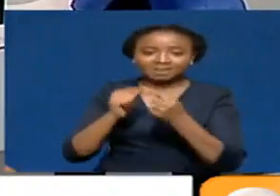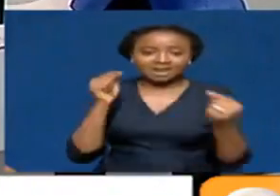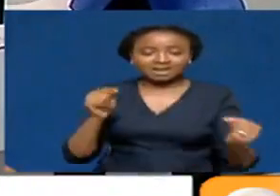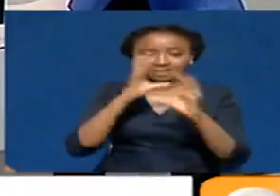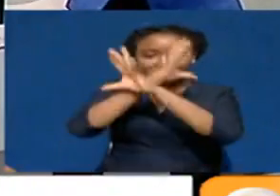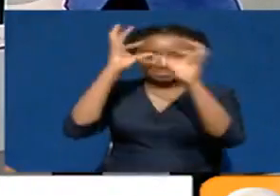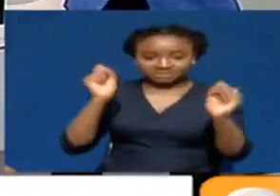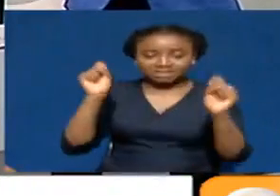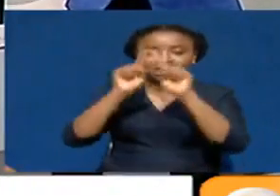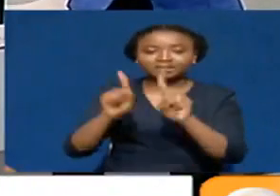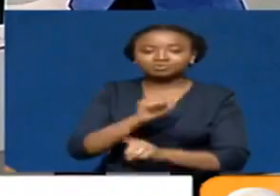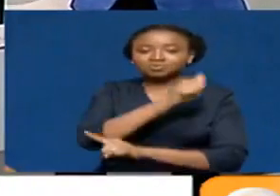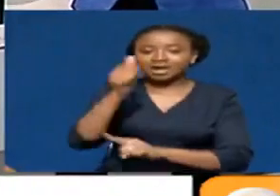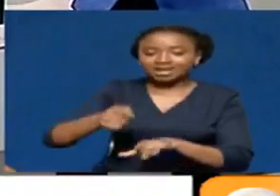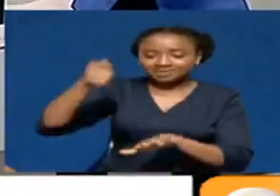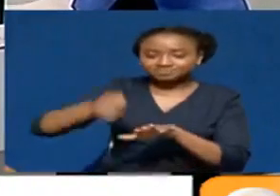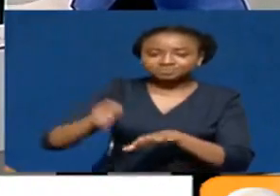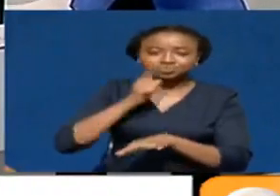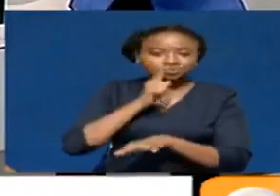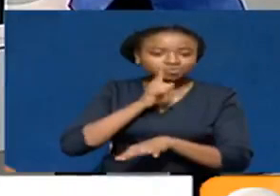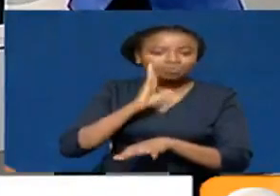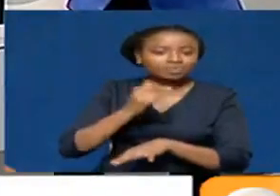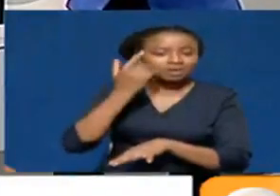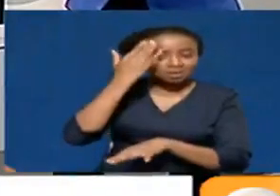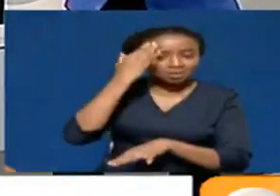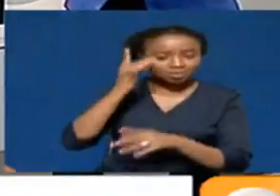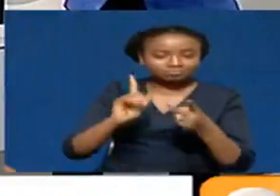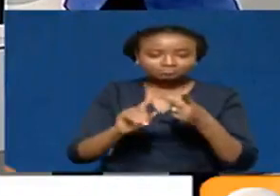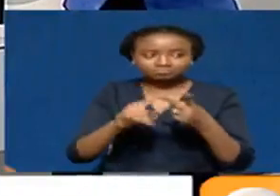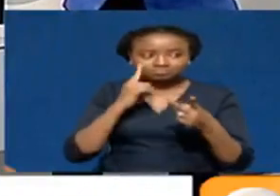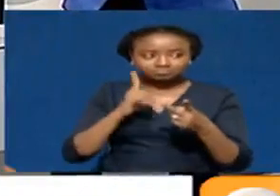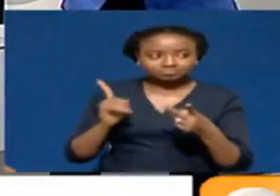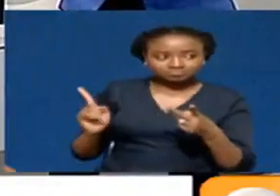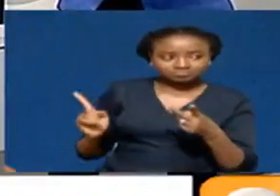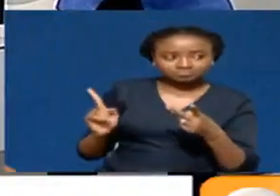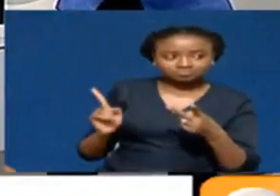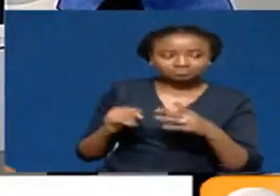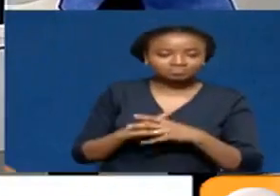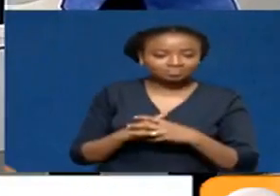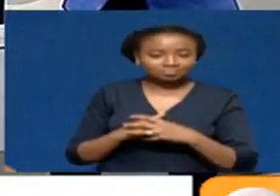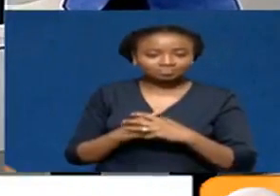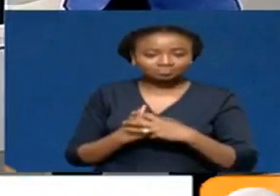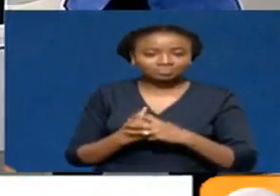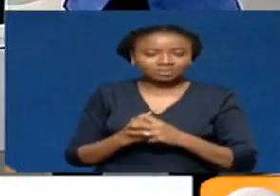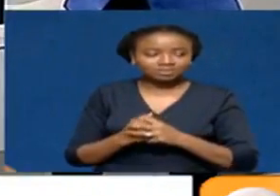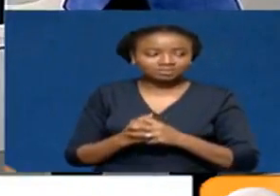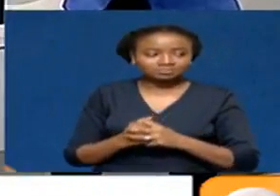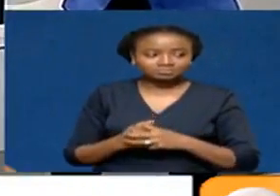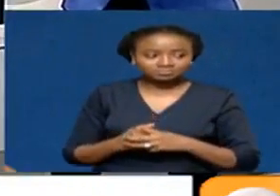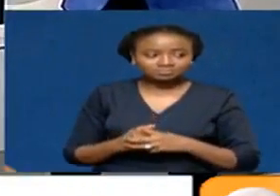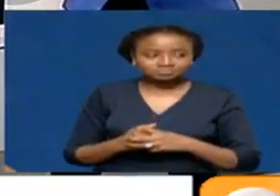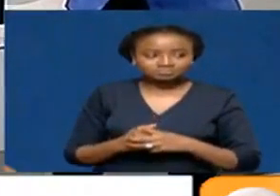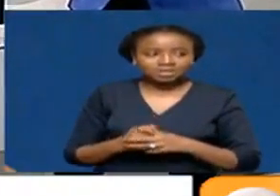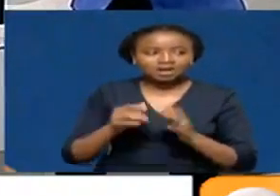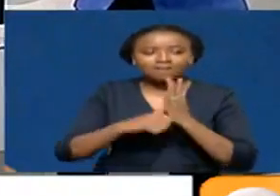another key determination from the Court of Appeal tomorrow will be what constitutes a popular initiative and whether the President